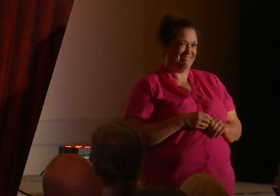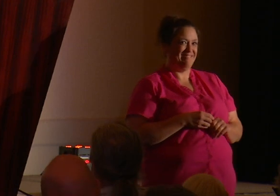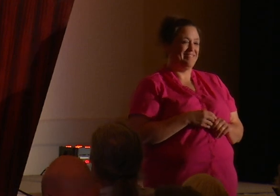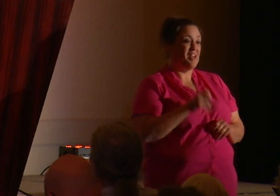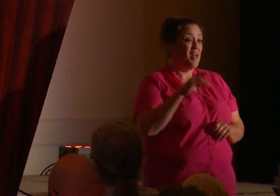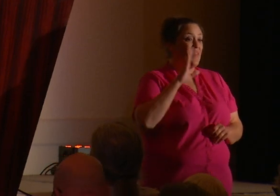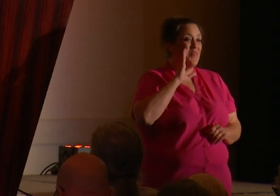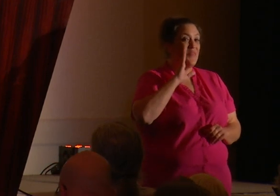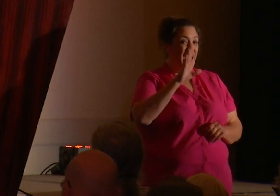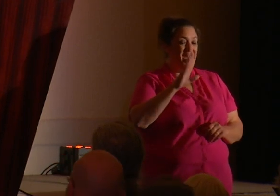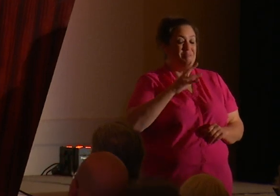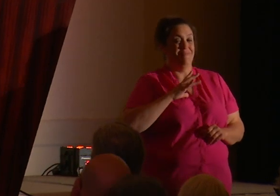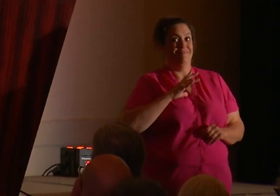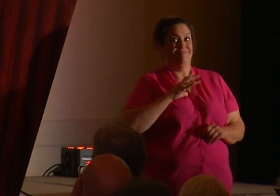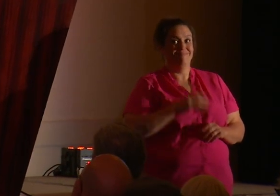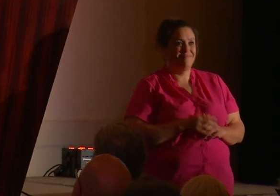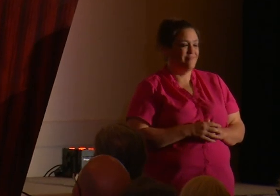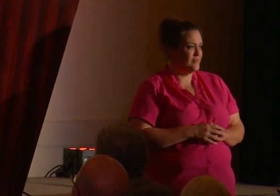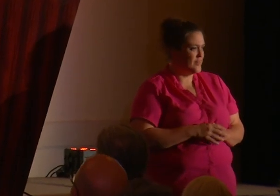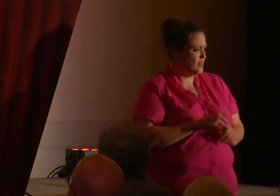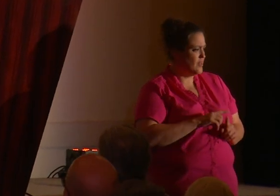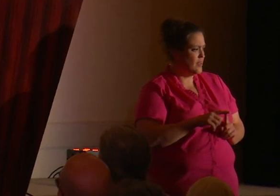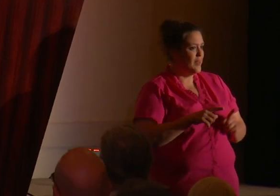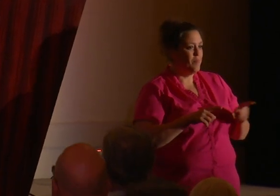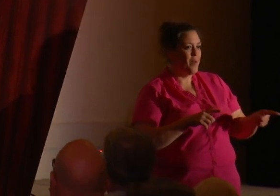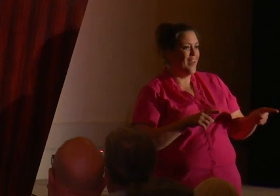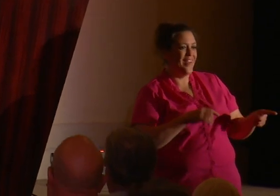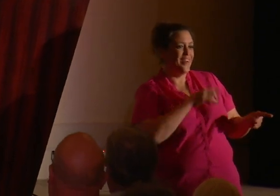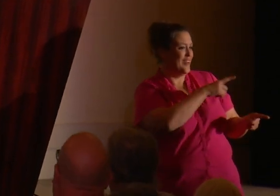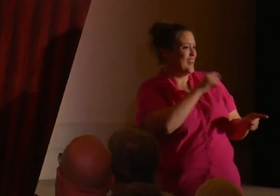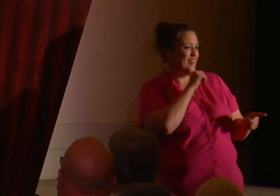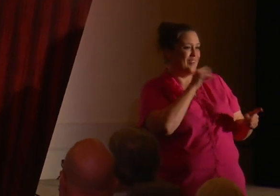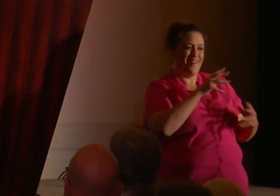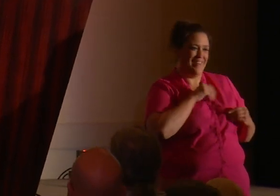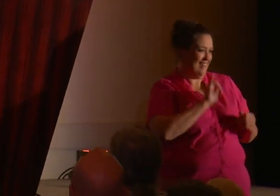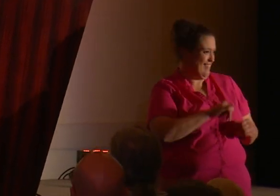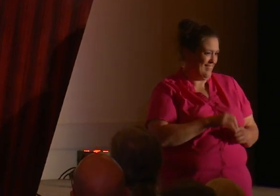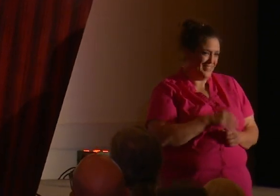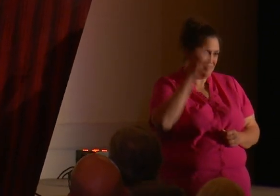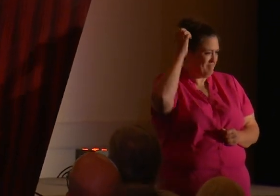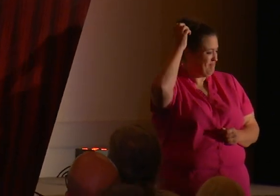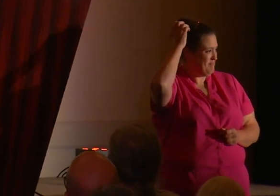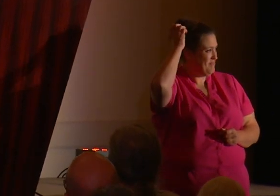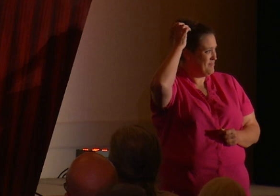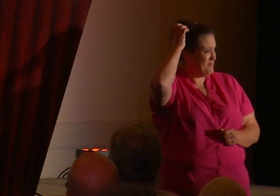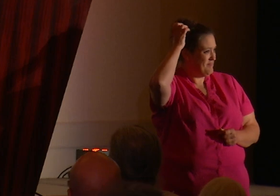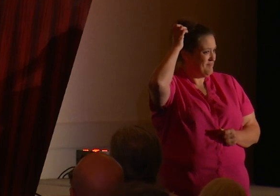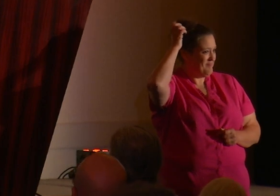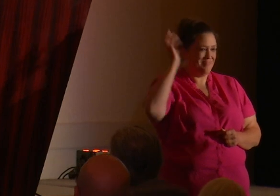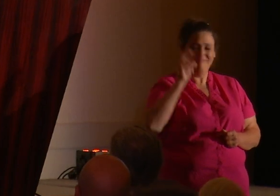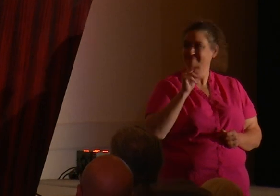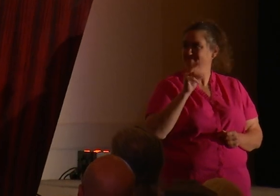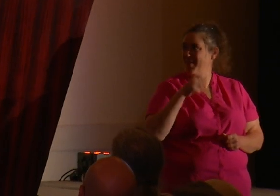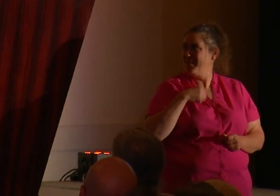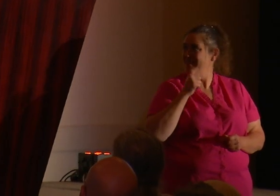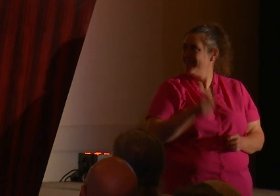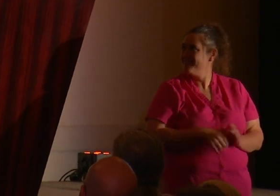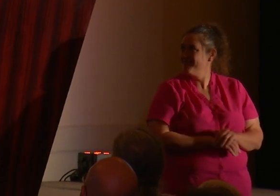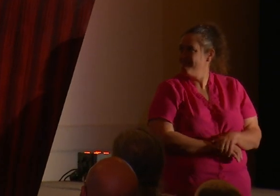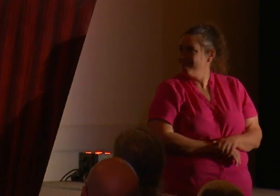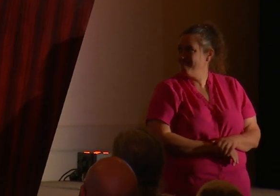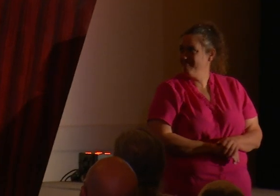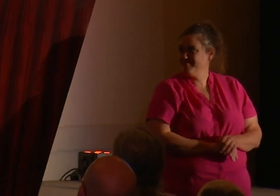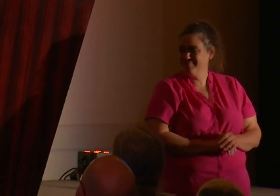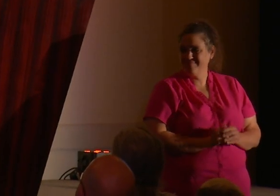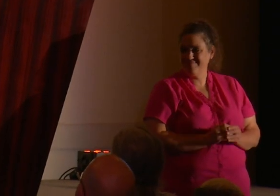that would be a gift. But you're not token. No, I am. In the Spin Doctors, I am token.